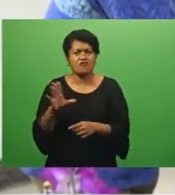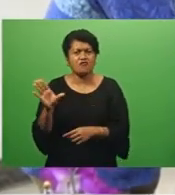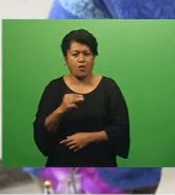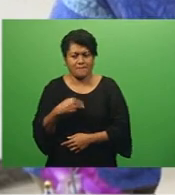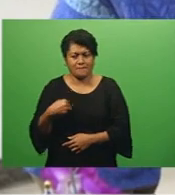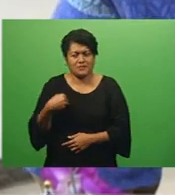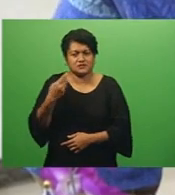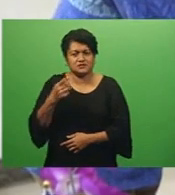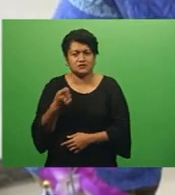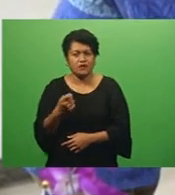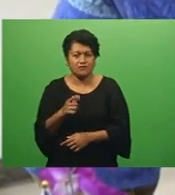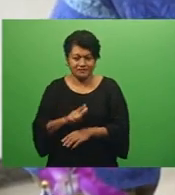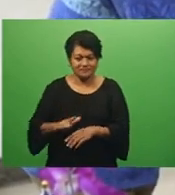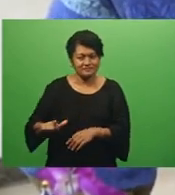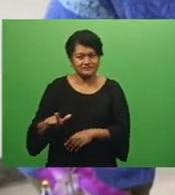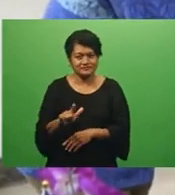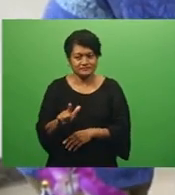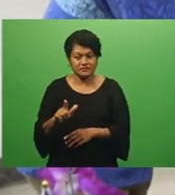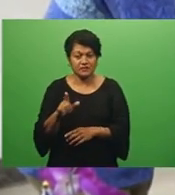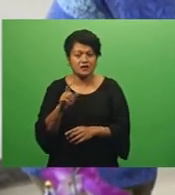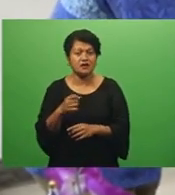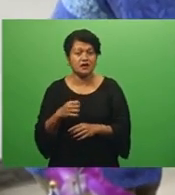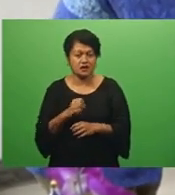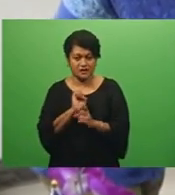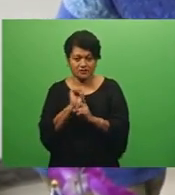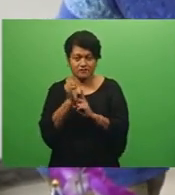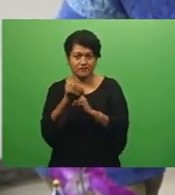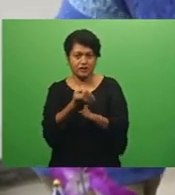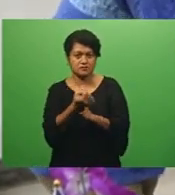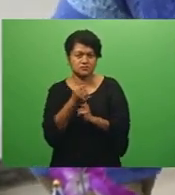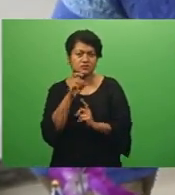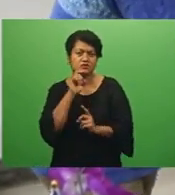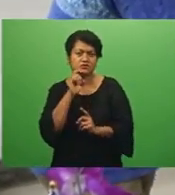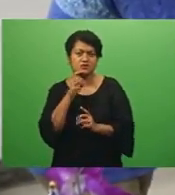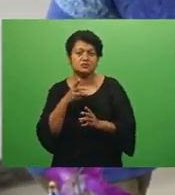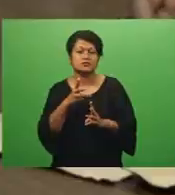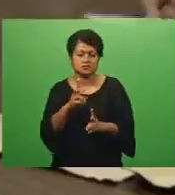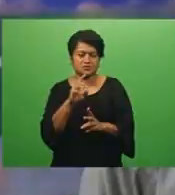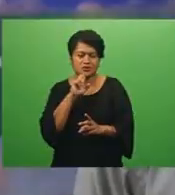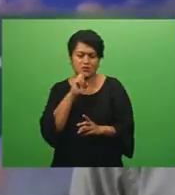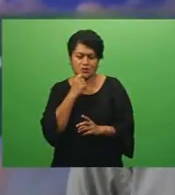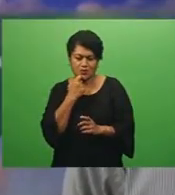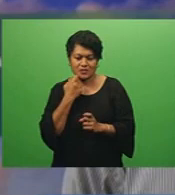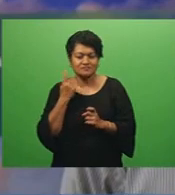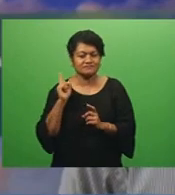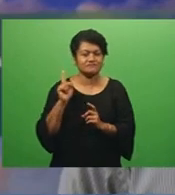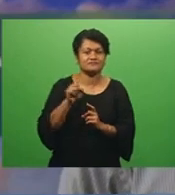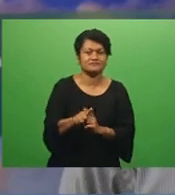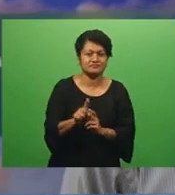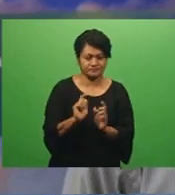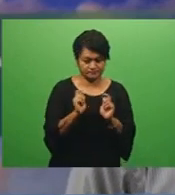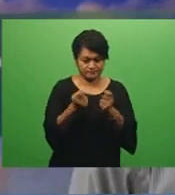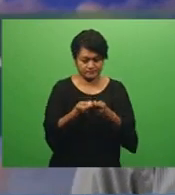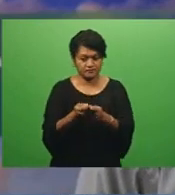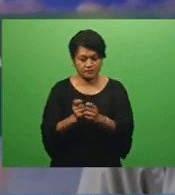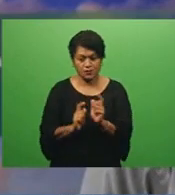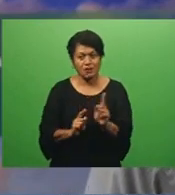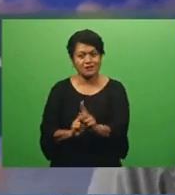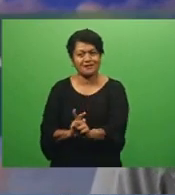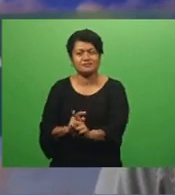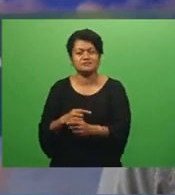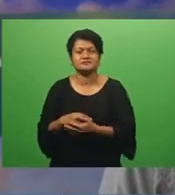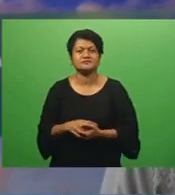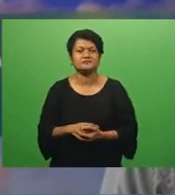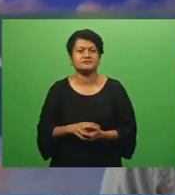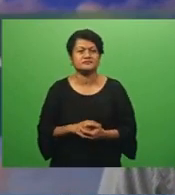the environment officers and waterways engineers will be present at desilting sites. The private sector undertakes desilting,